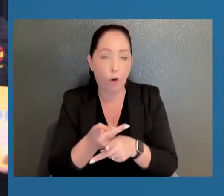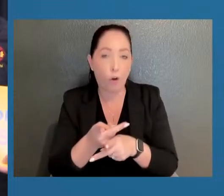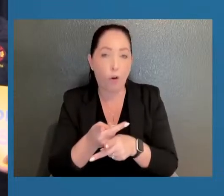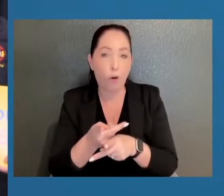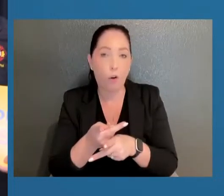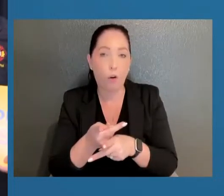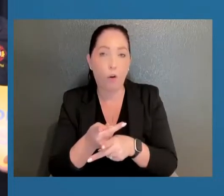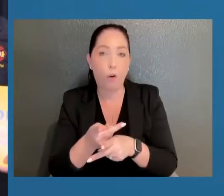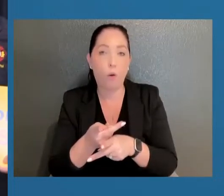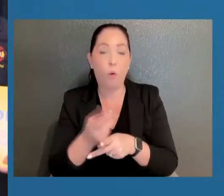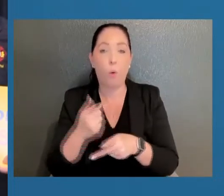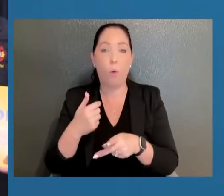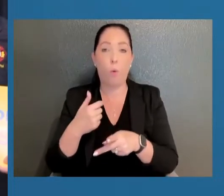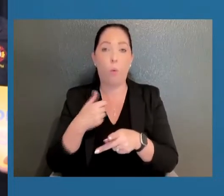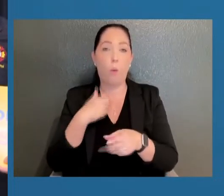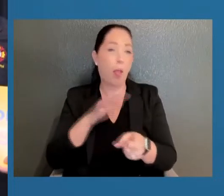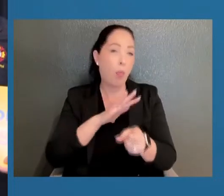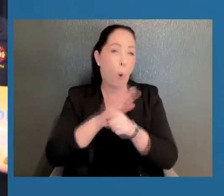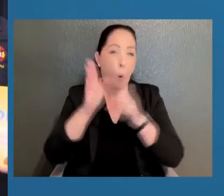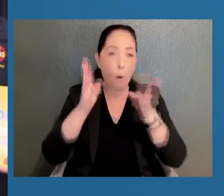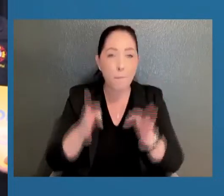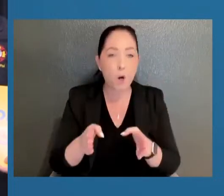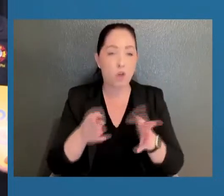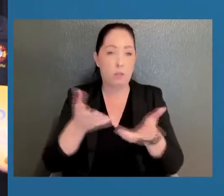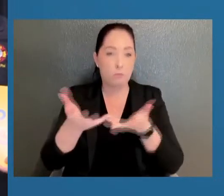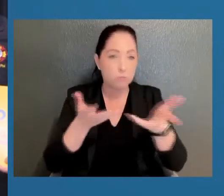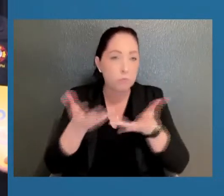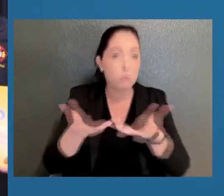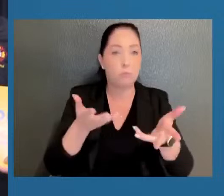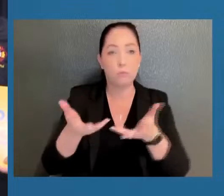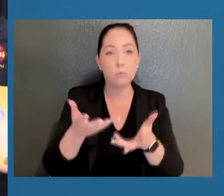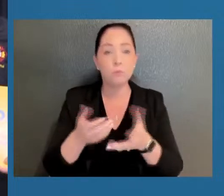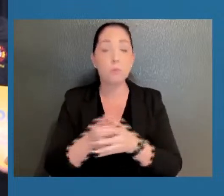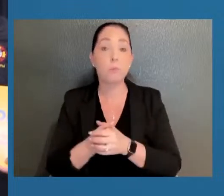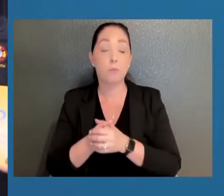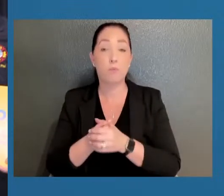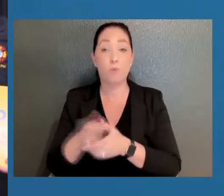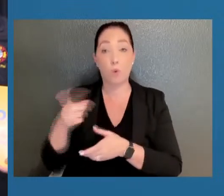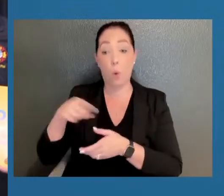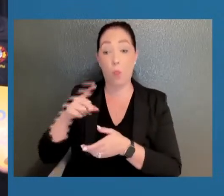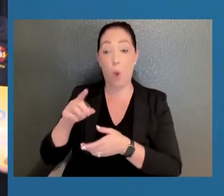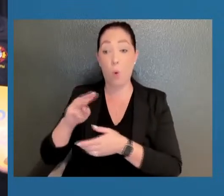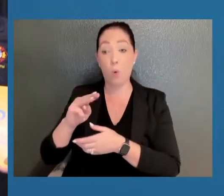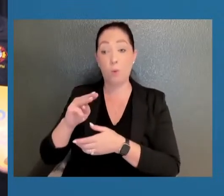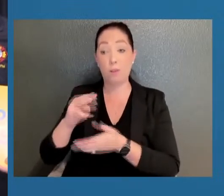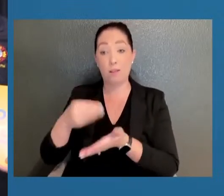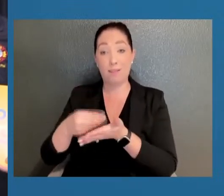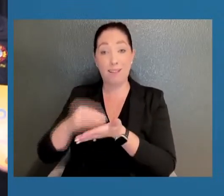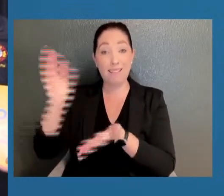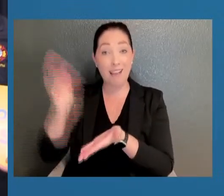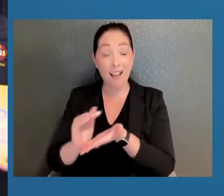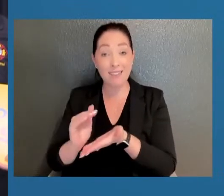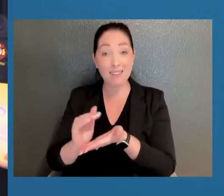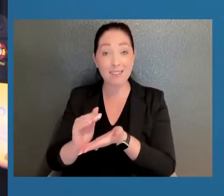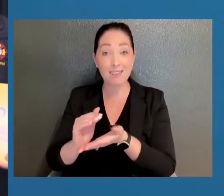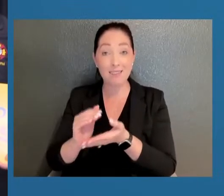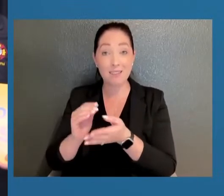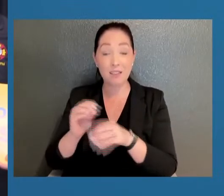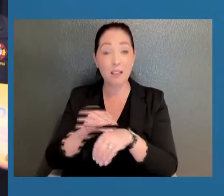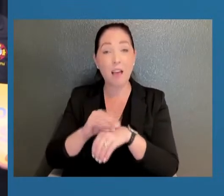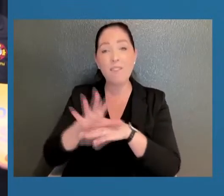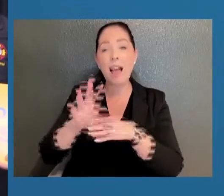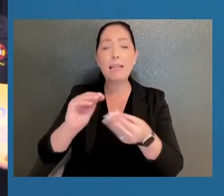we deal with the whole person. So those cuts don't just affect numbers on a budget sheet. They affect